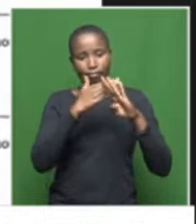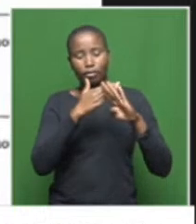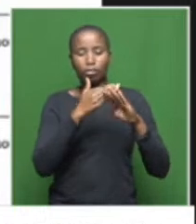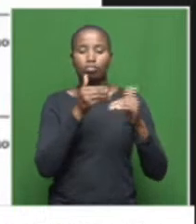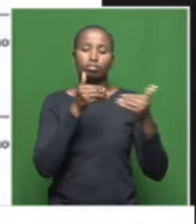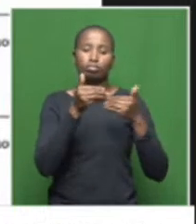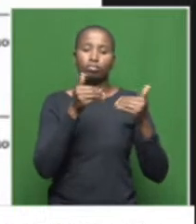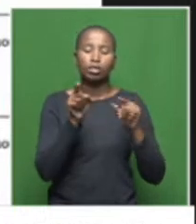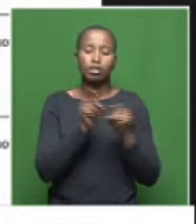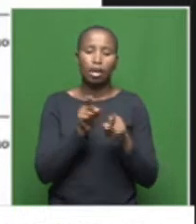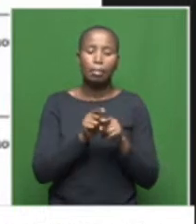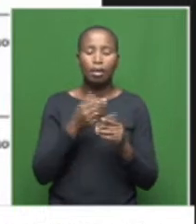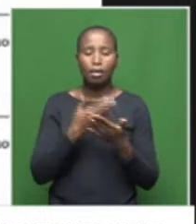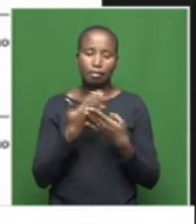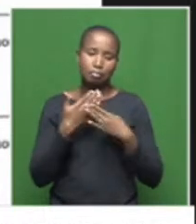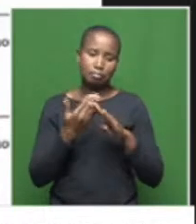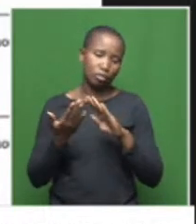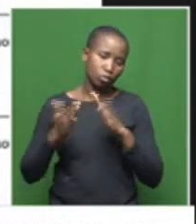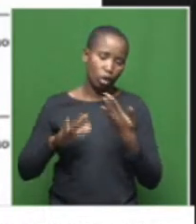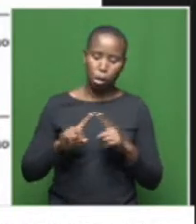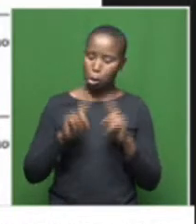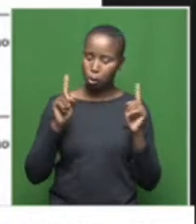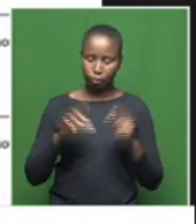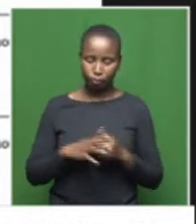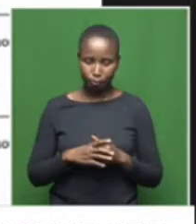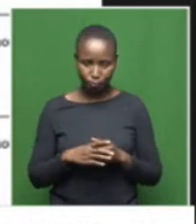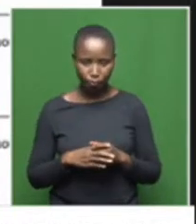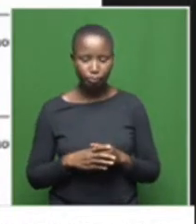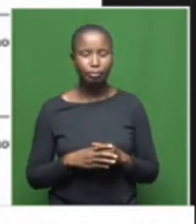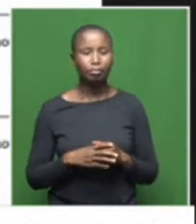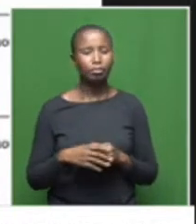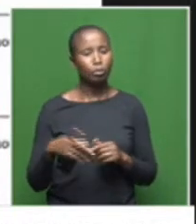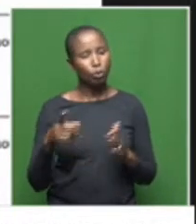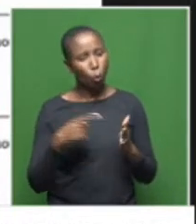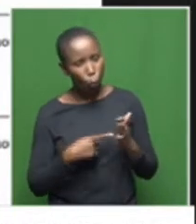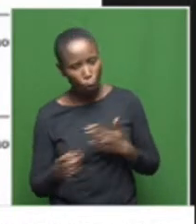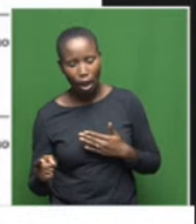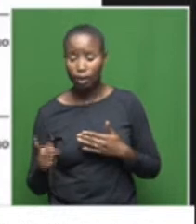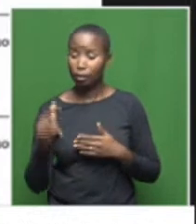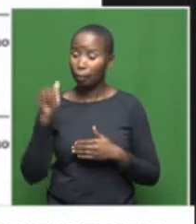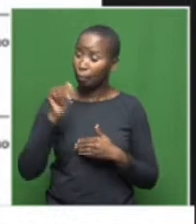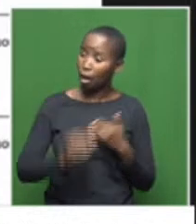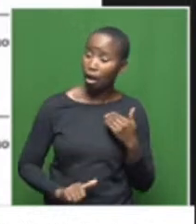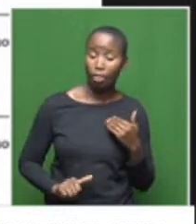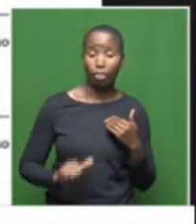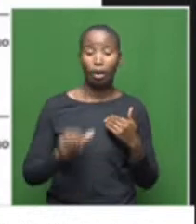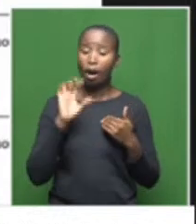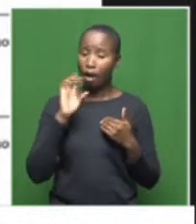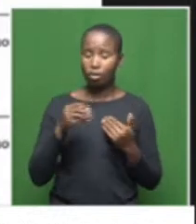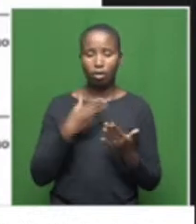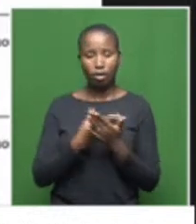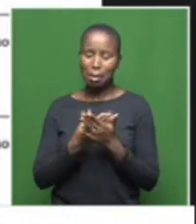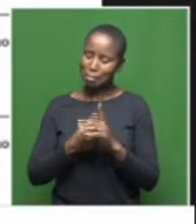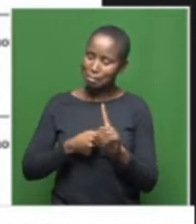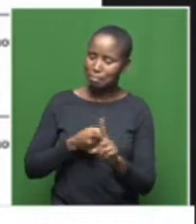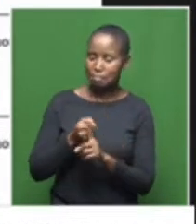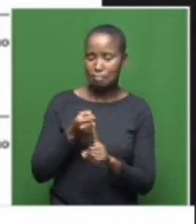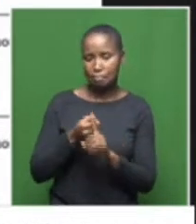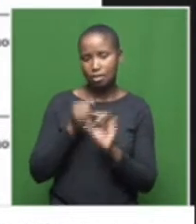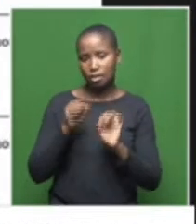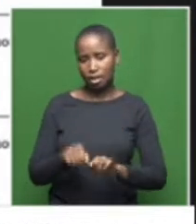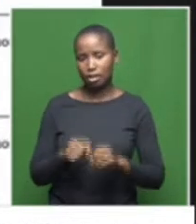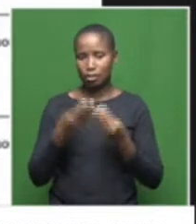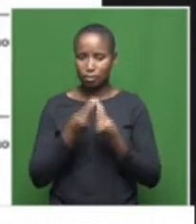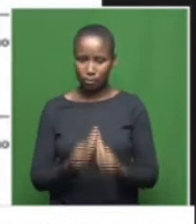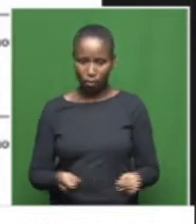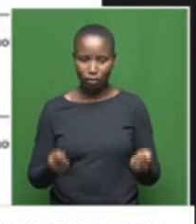and death. We have a few weeks and months to claim our place amongst nations of the world. Beyond this year, it will be